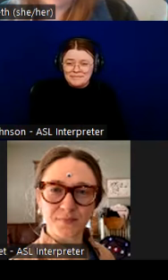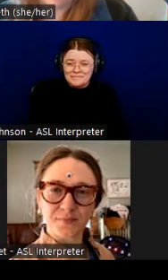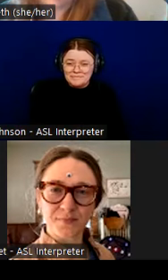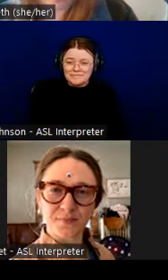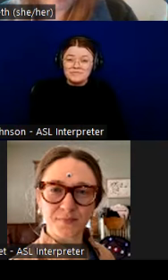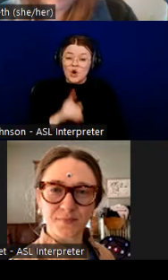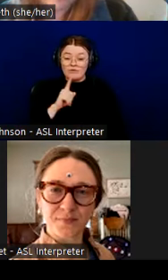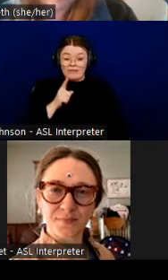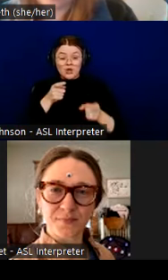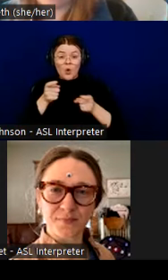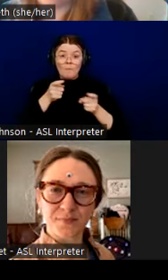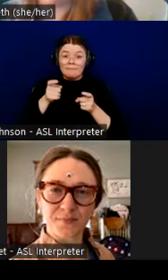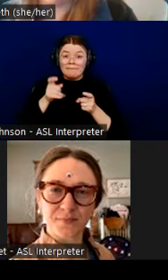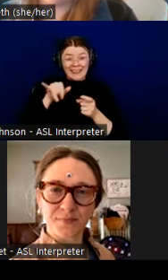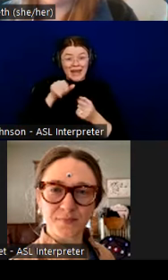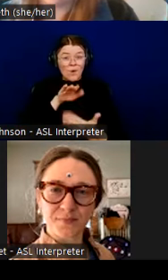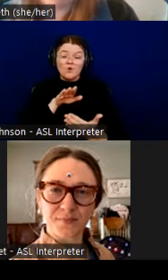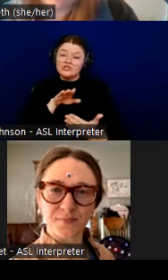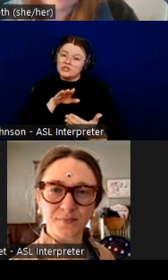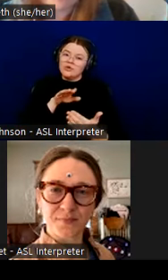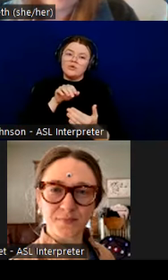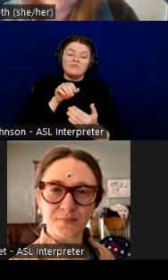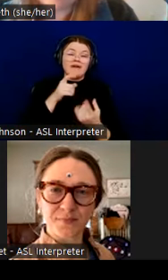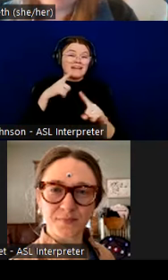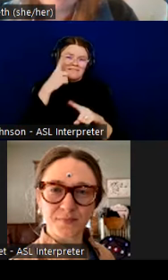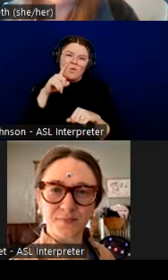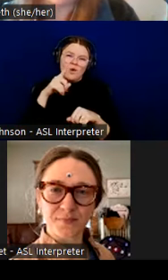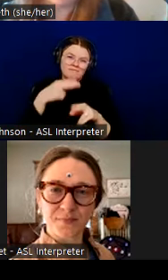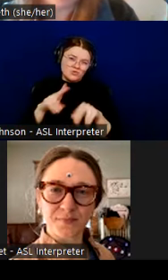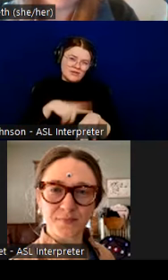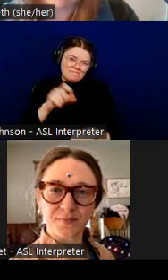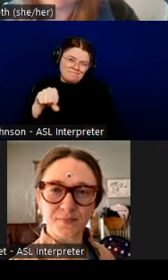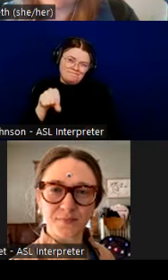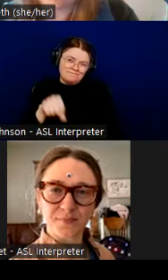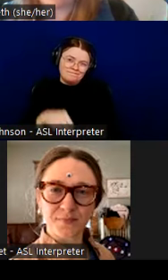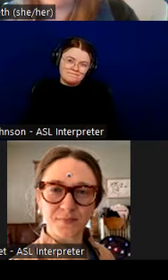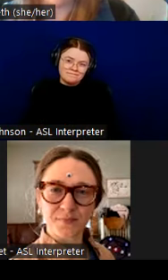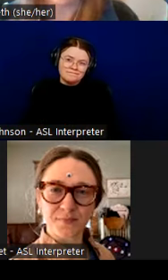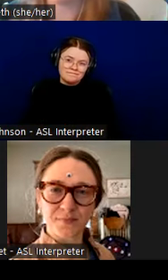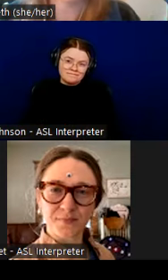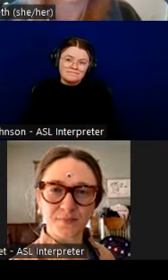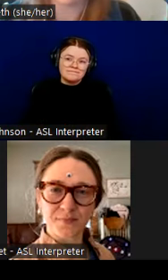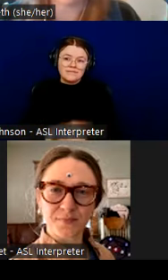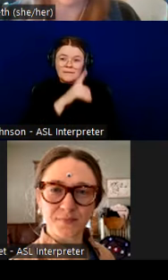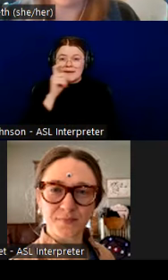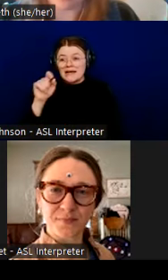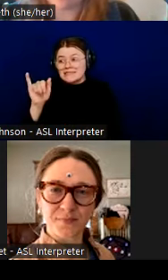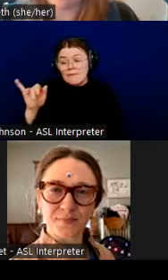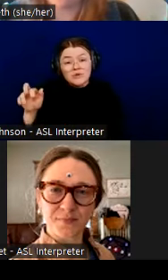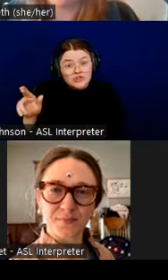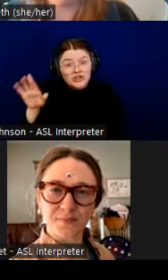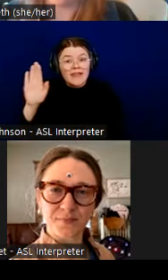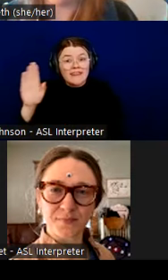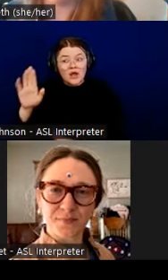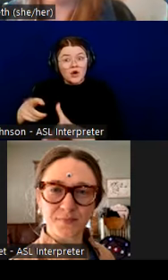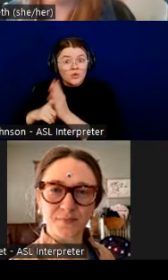Coping only works for so long because first, it becomes impossible to keep up with an abuser's ever increasing